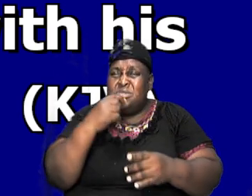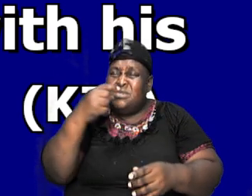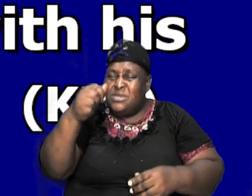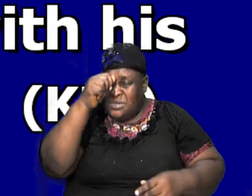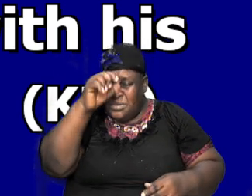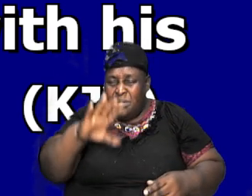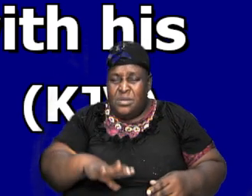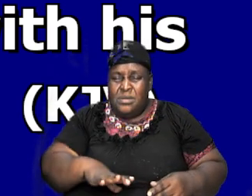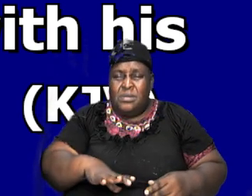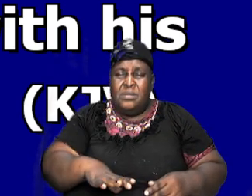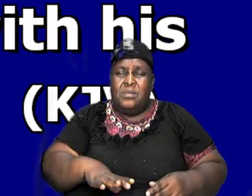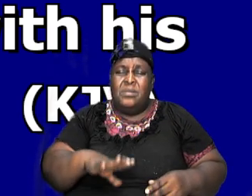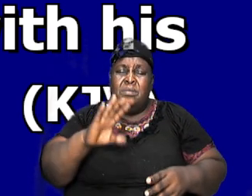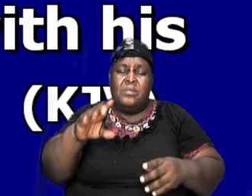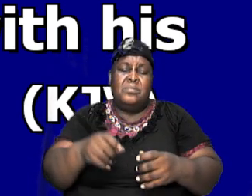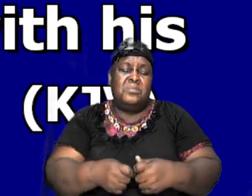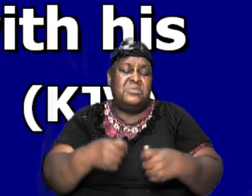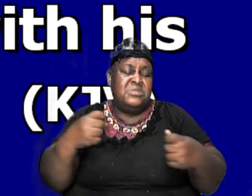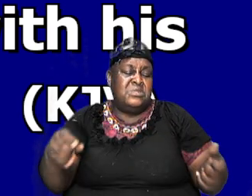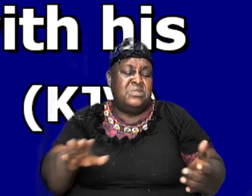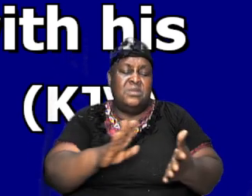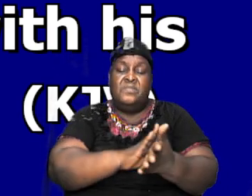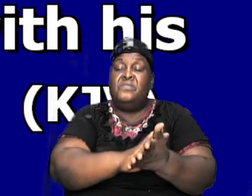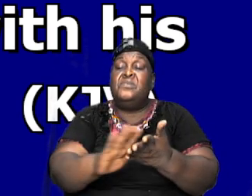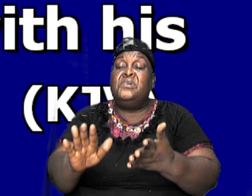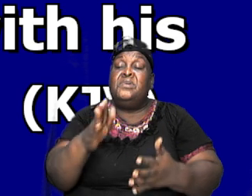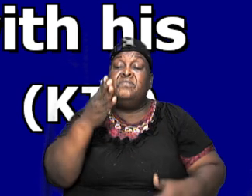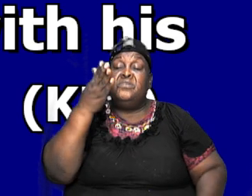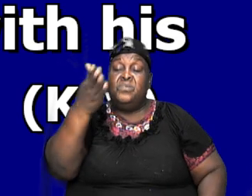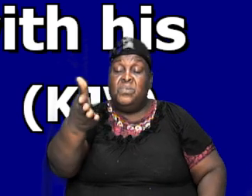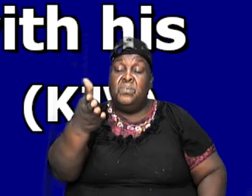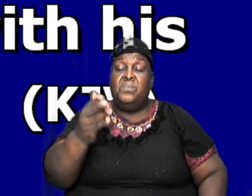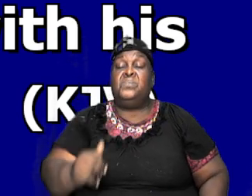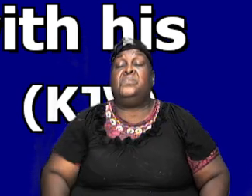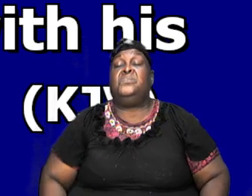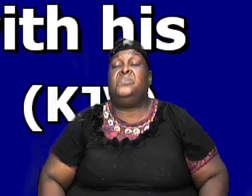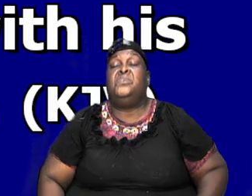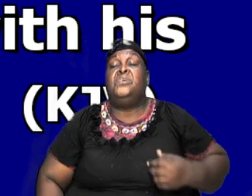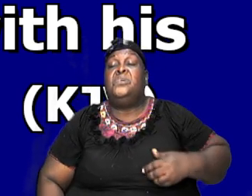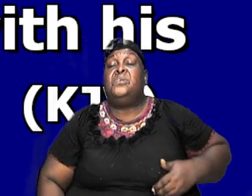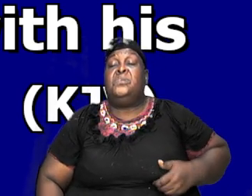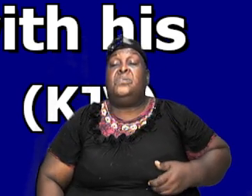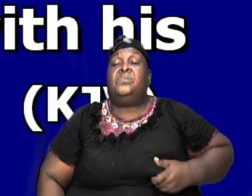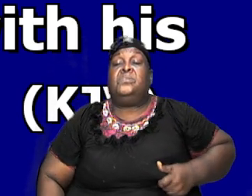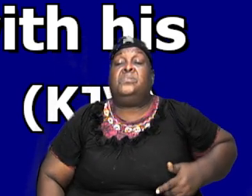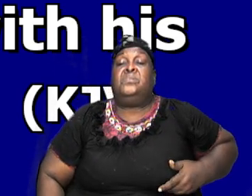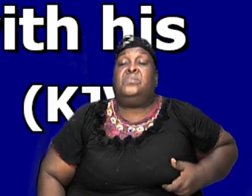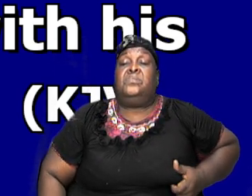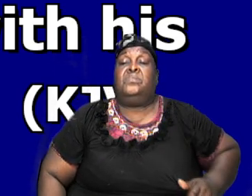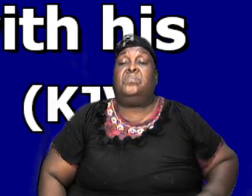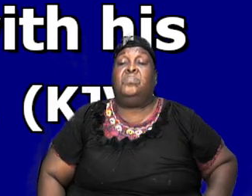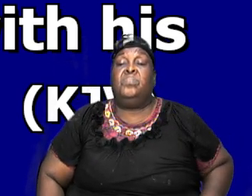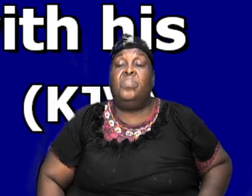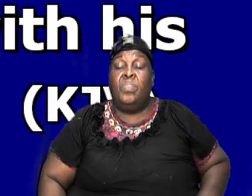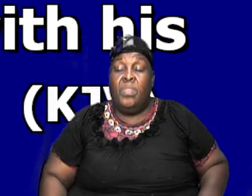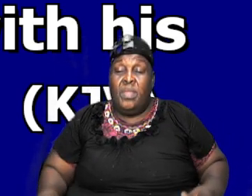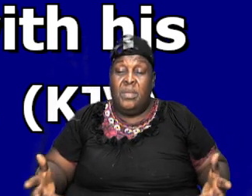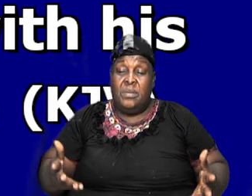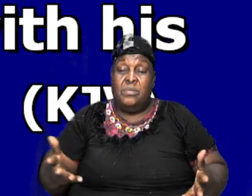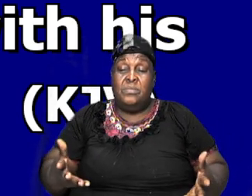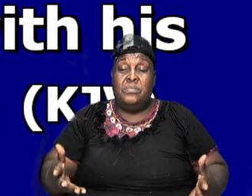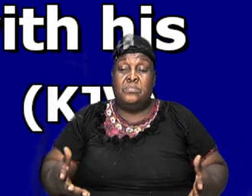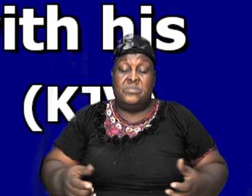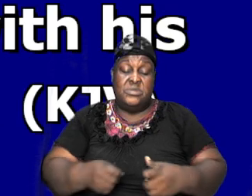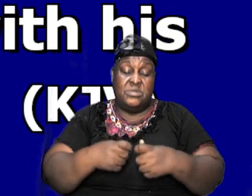thy sin be forgiven thee? What did it cost him to say to the man, thy sin